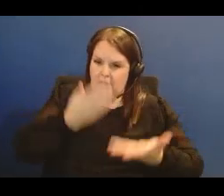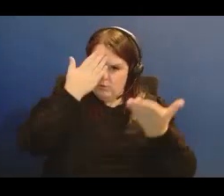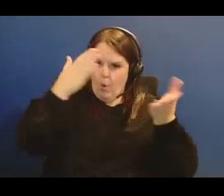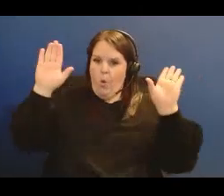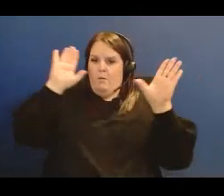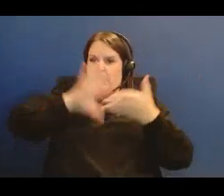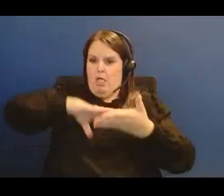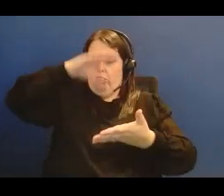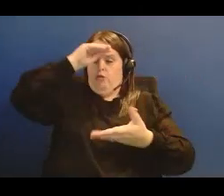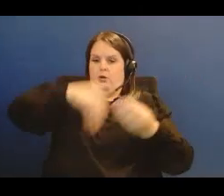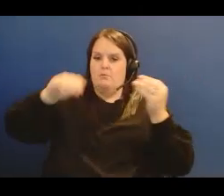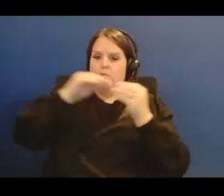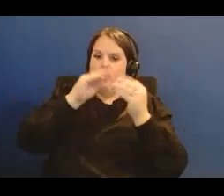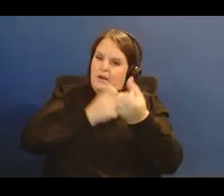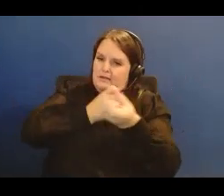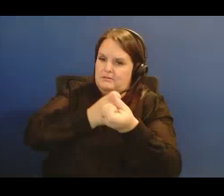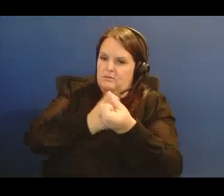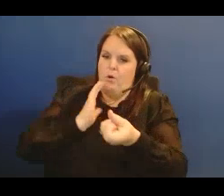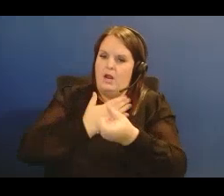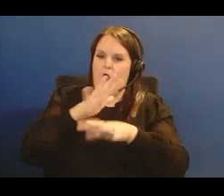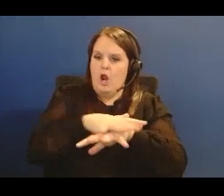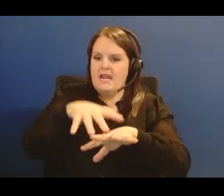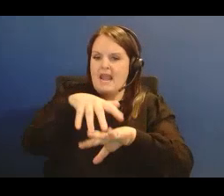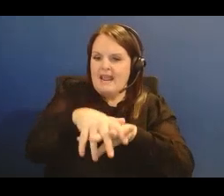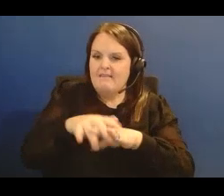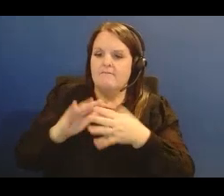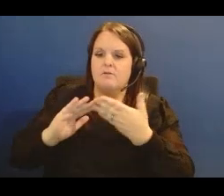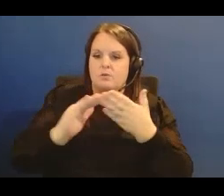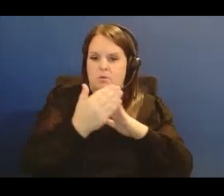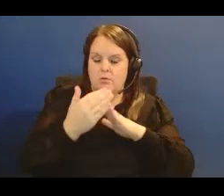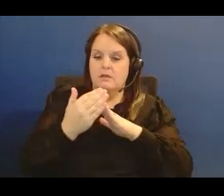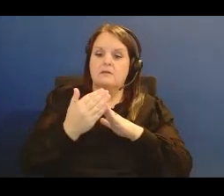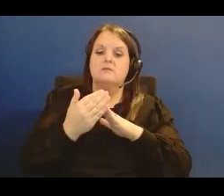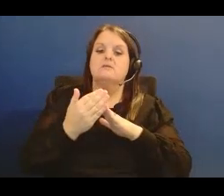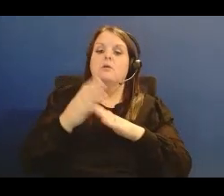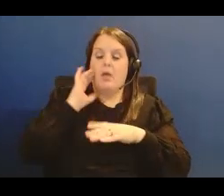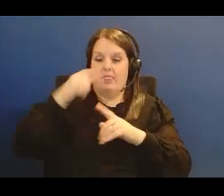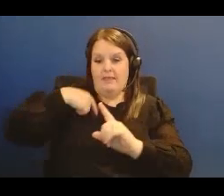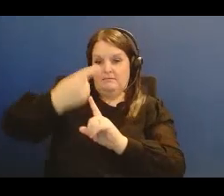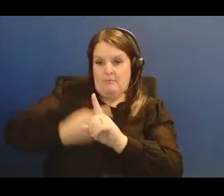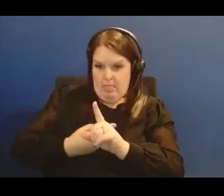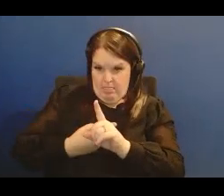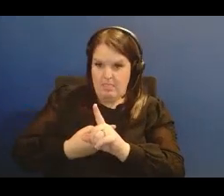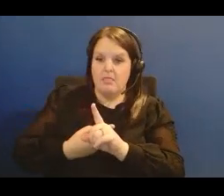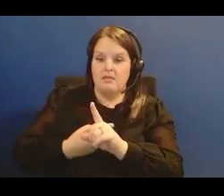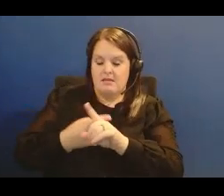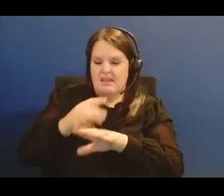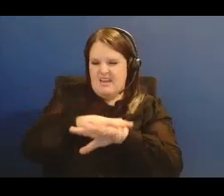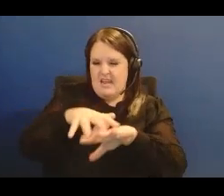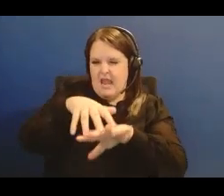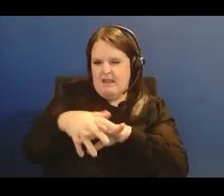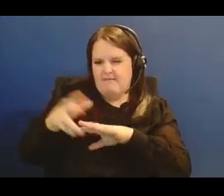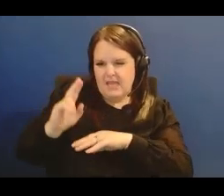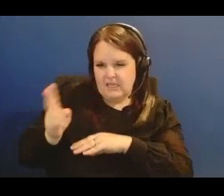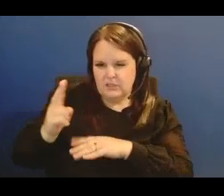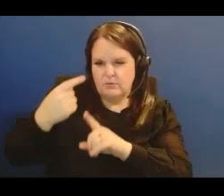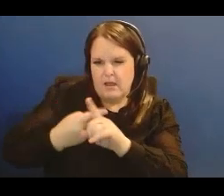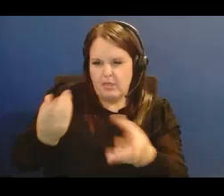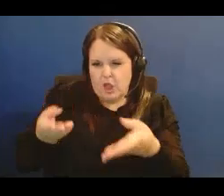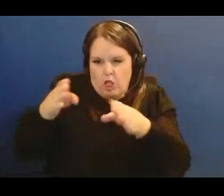in solidarity with our Native communities. And while Native American Heritage Month officially concludes on November 30th,